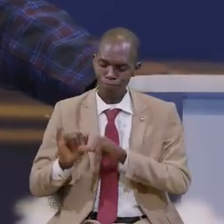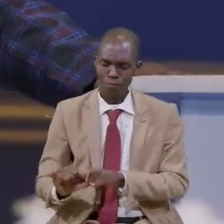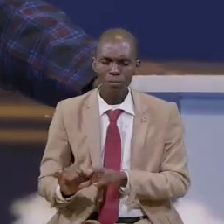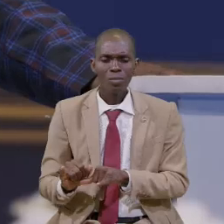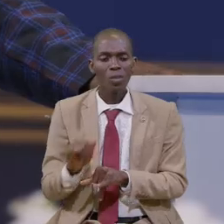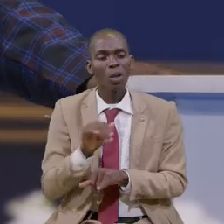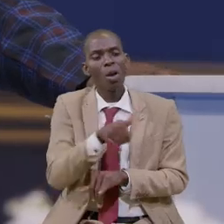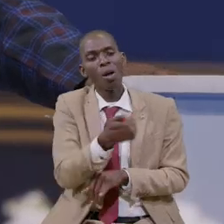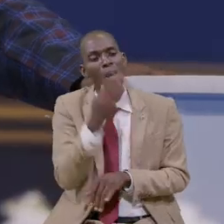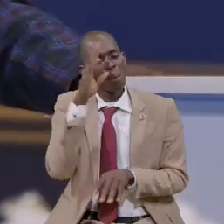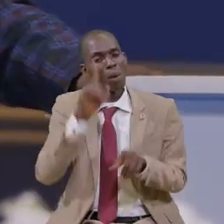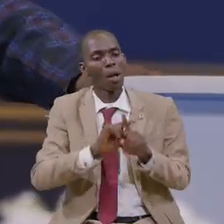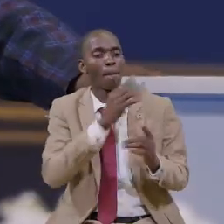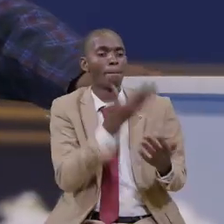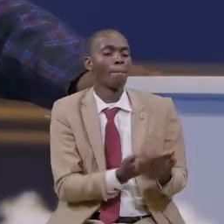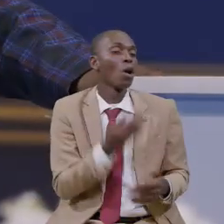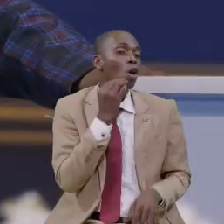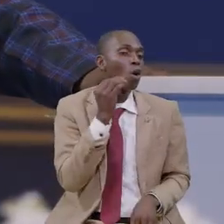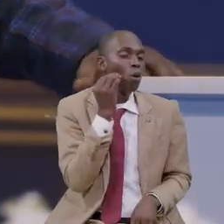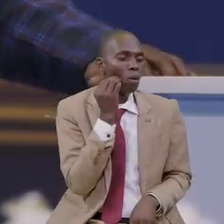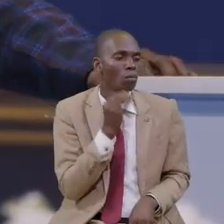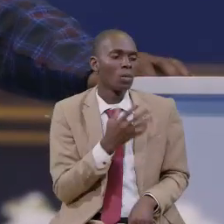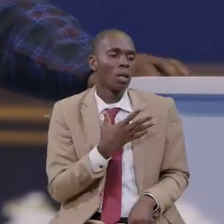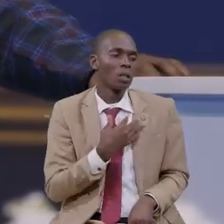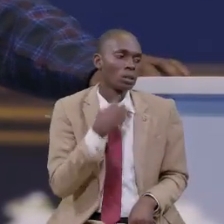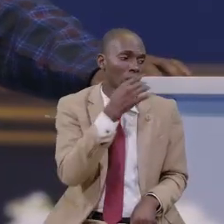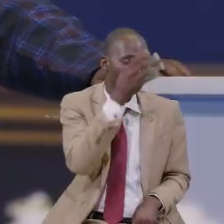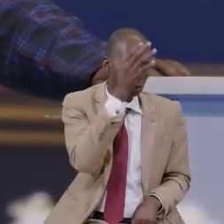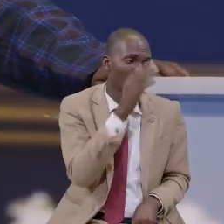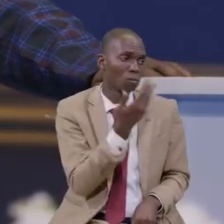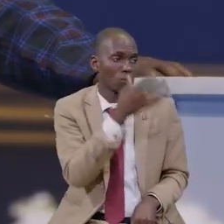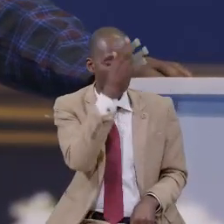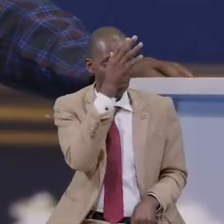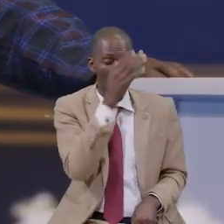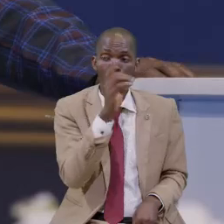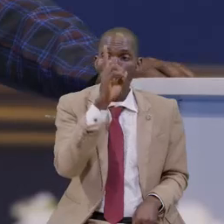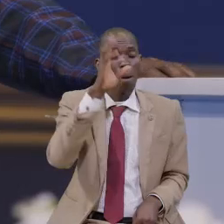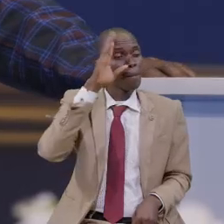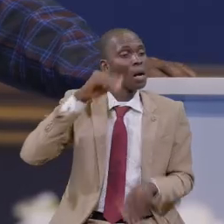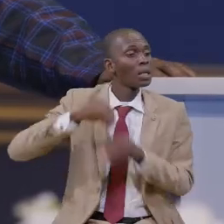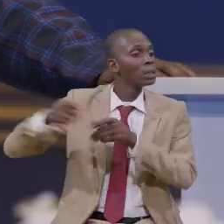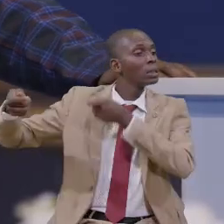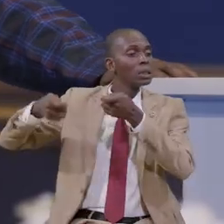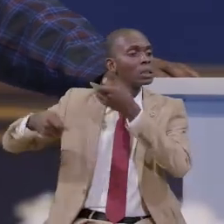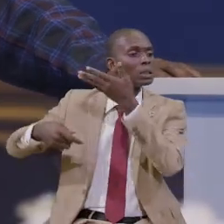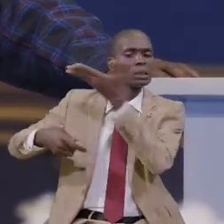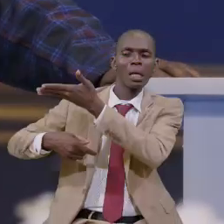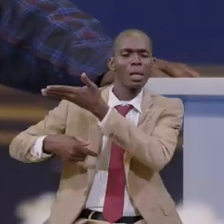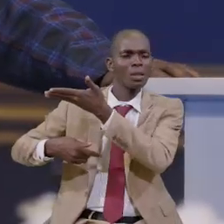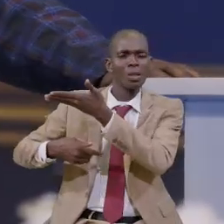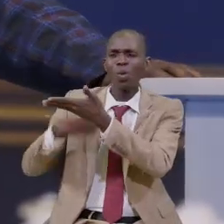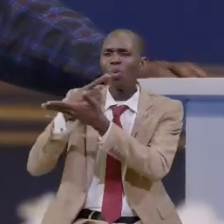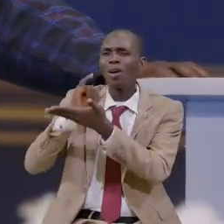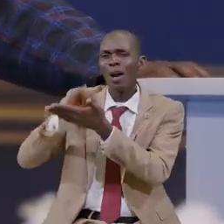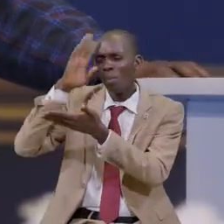said, the man there who is in charge, who is that man? No, no, no, I'm not talking